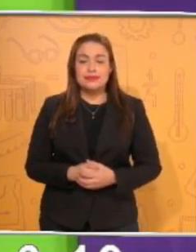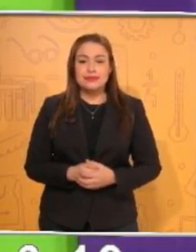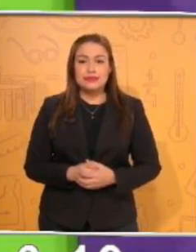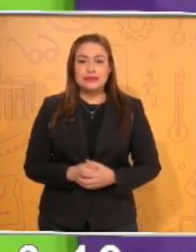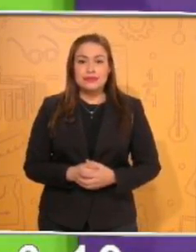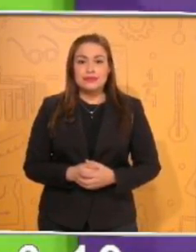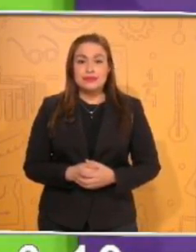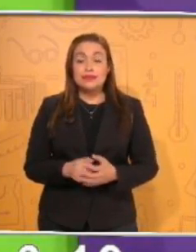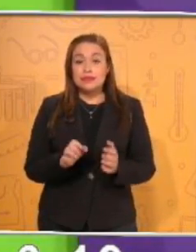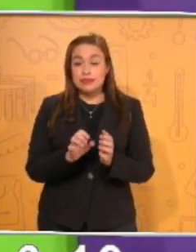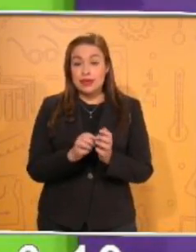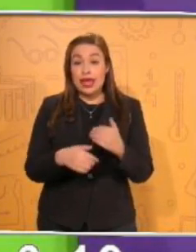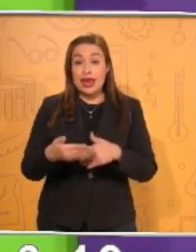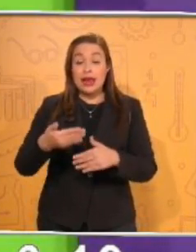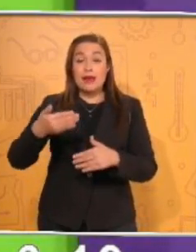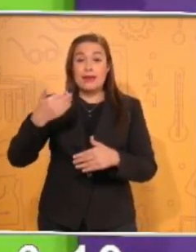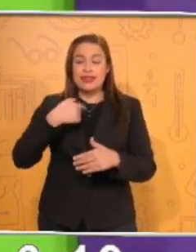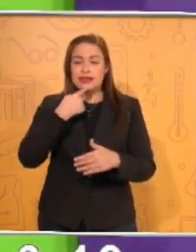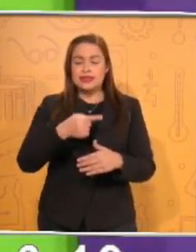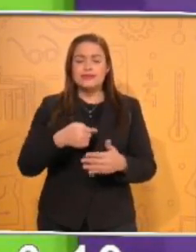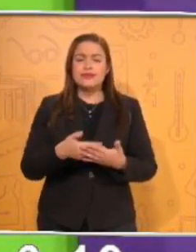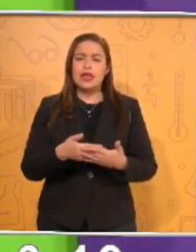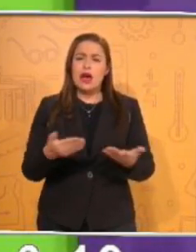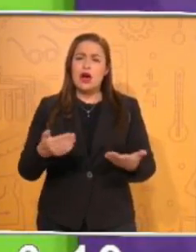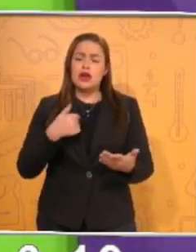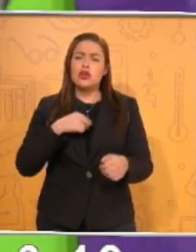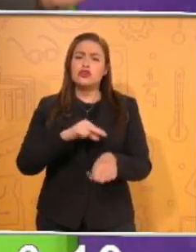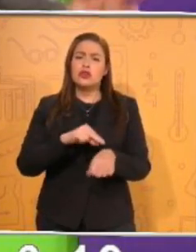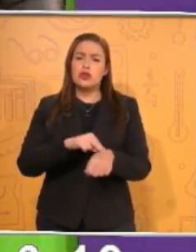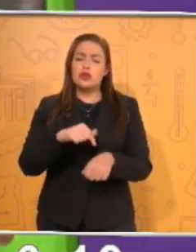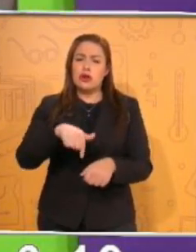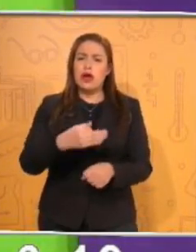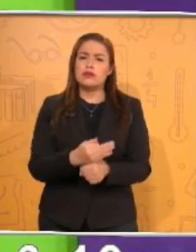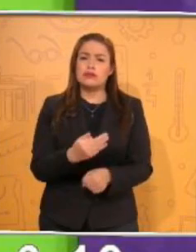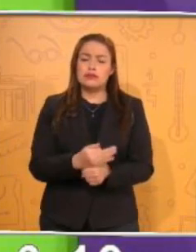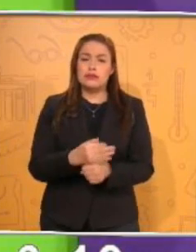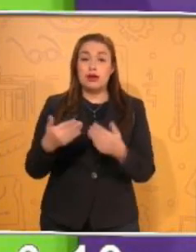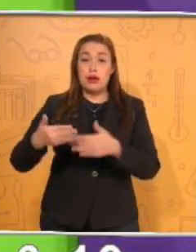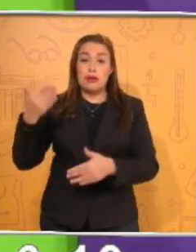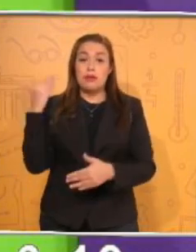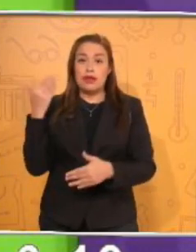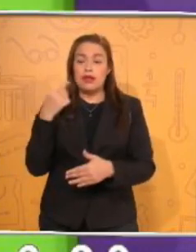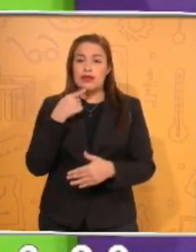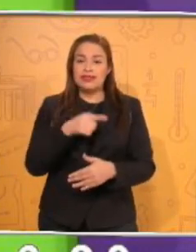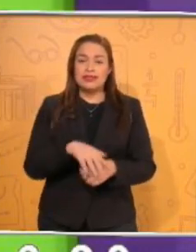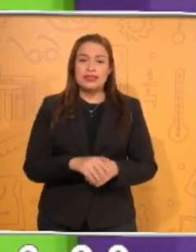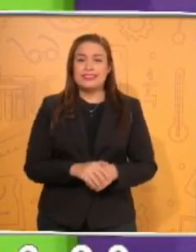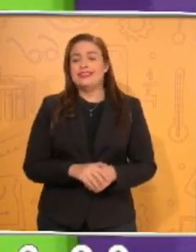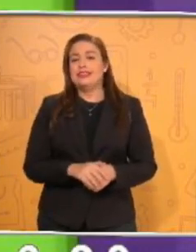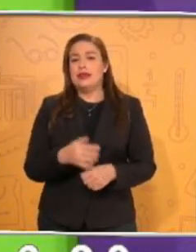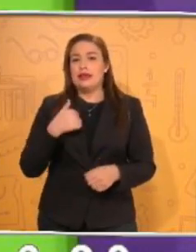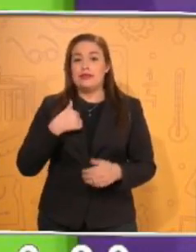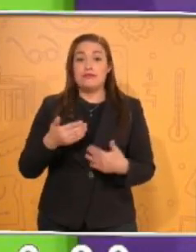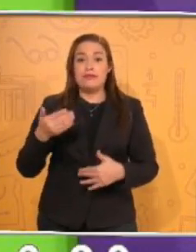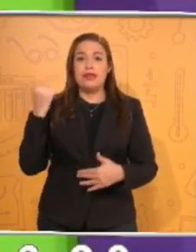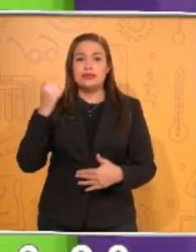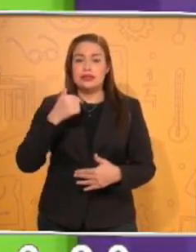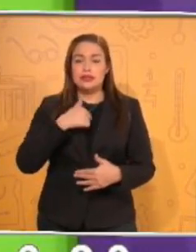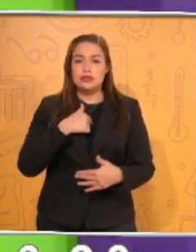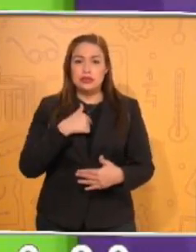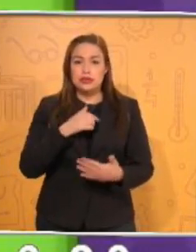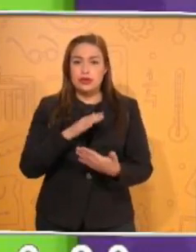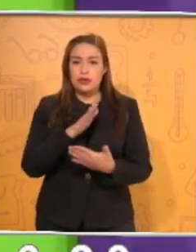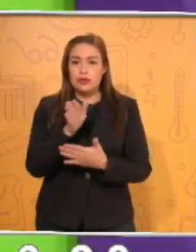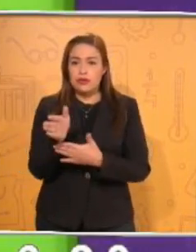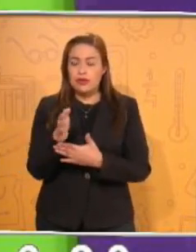but in the past, 10 years ago, I was a student in the